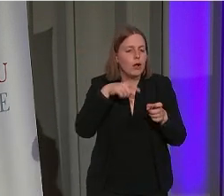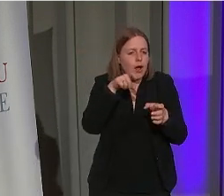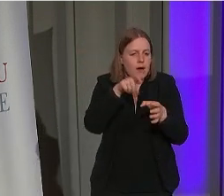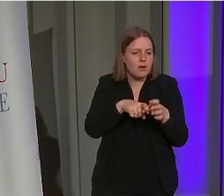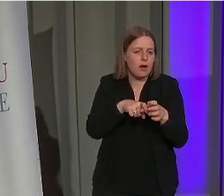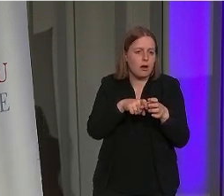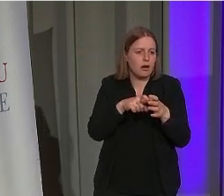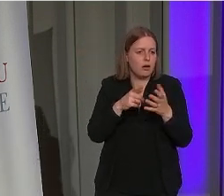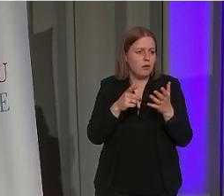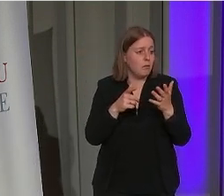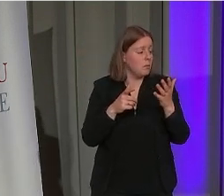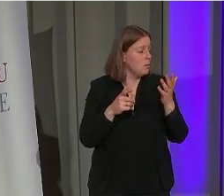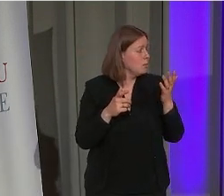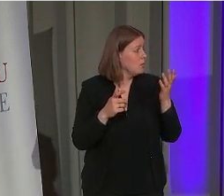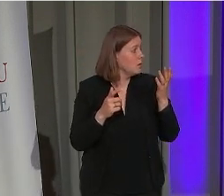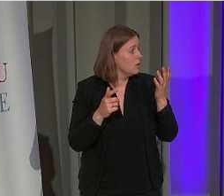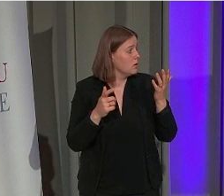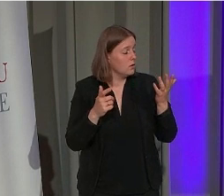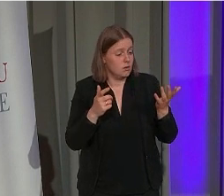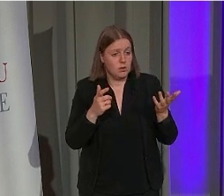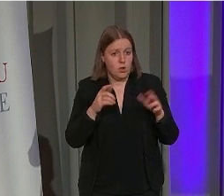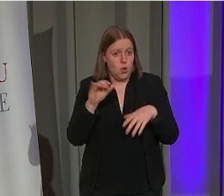course, this highly depends on